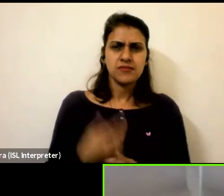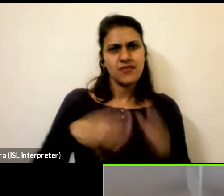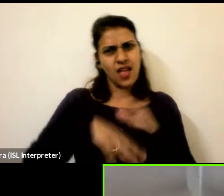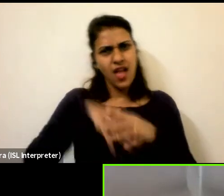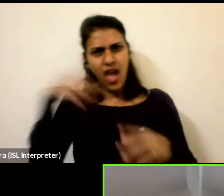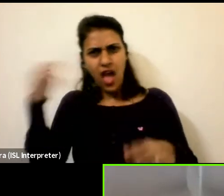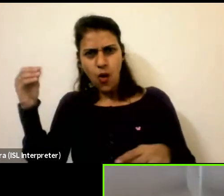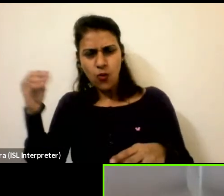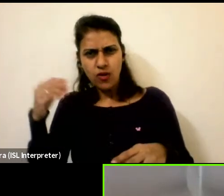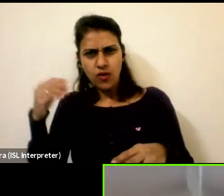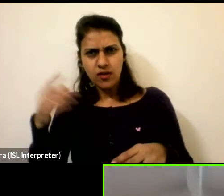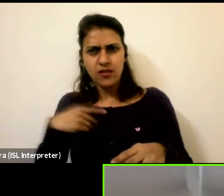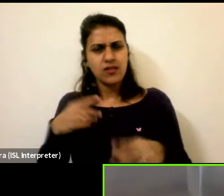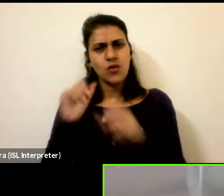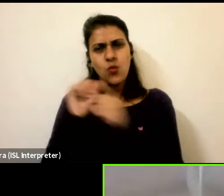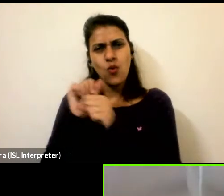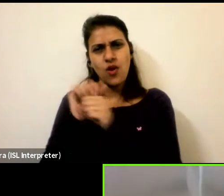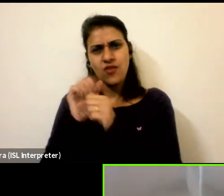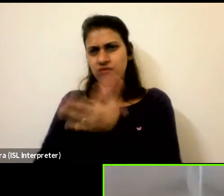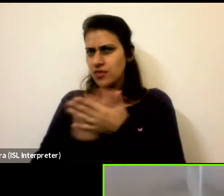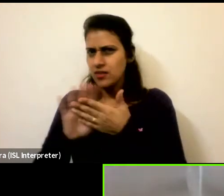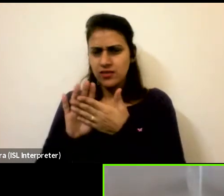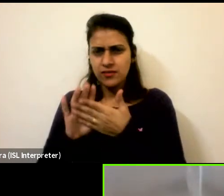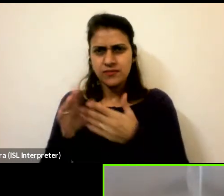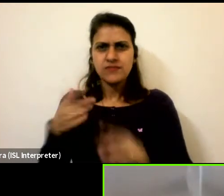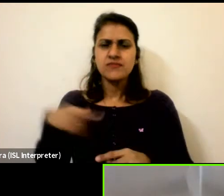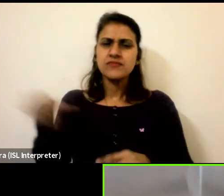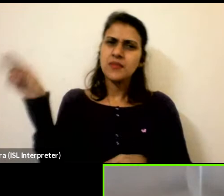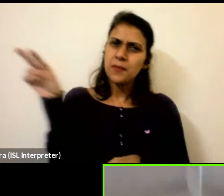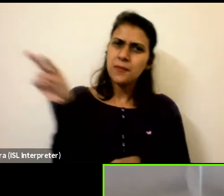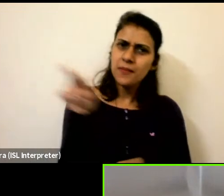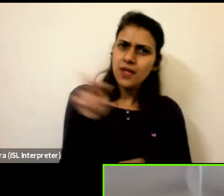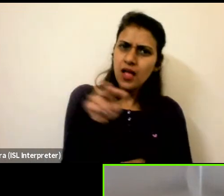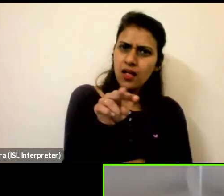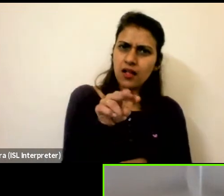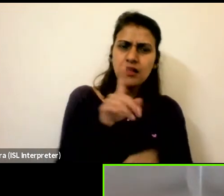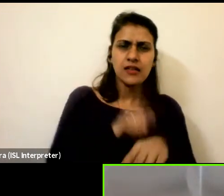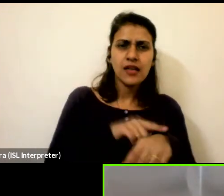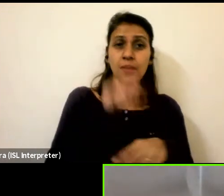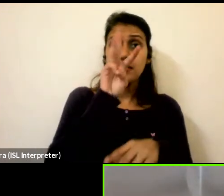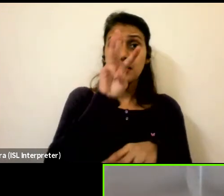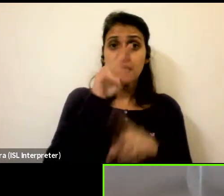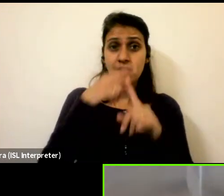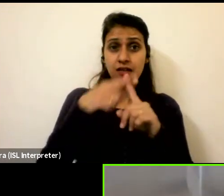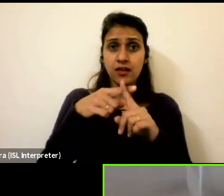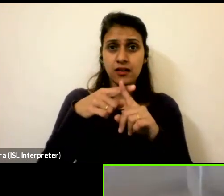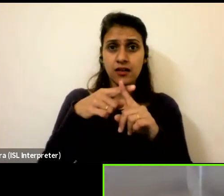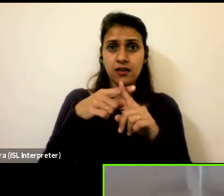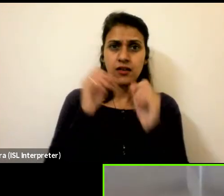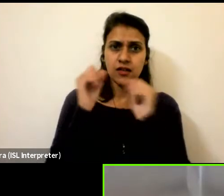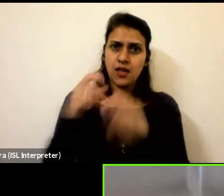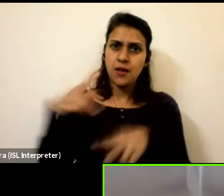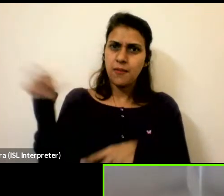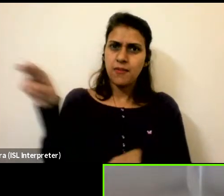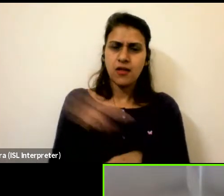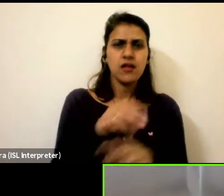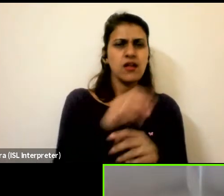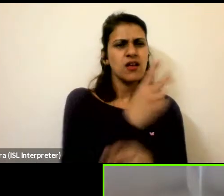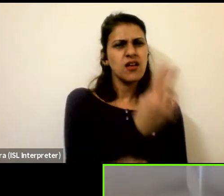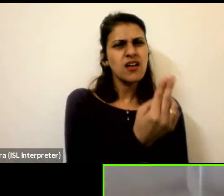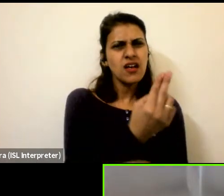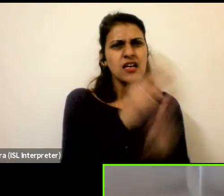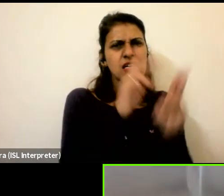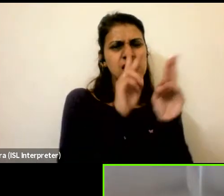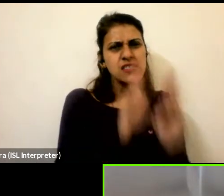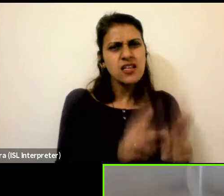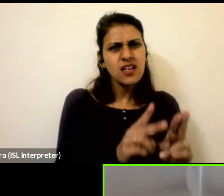I did whatever work I needed to do. I returned at about 3:30. That couple was still there. Okay, so I was